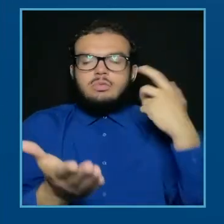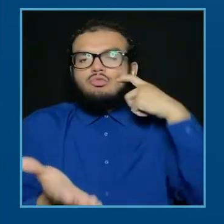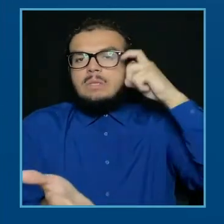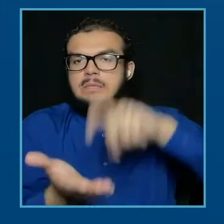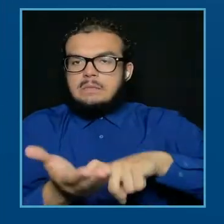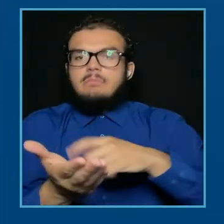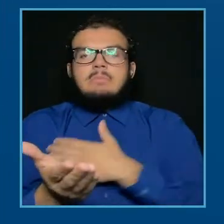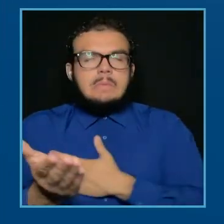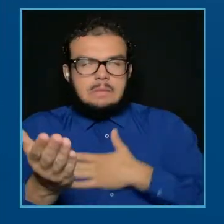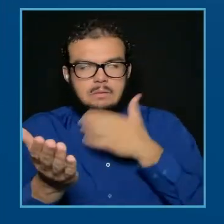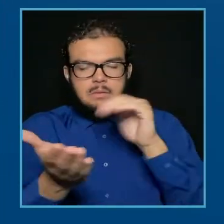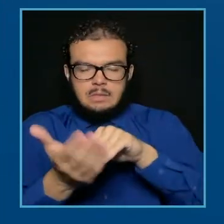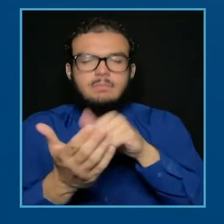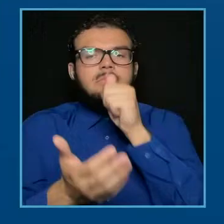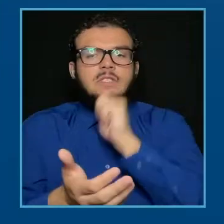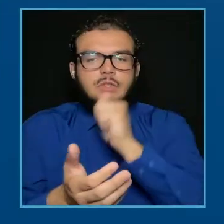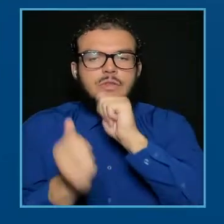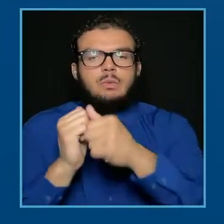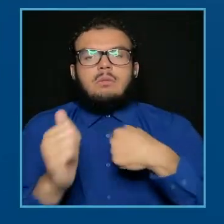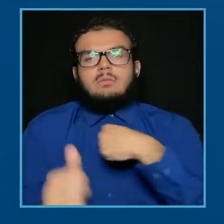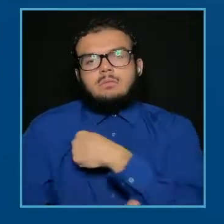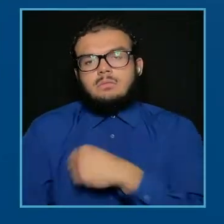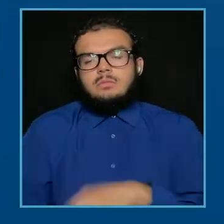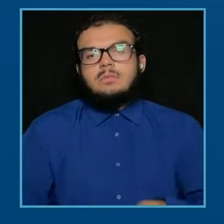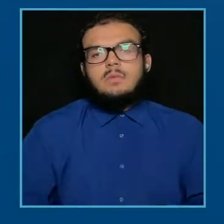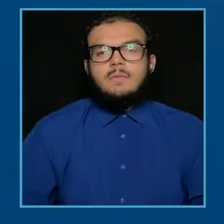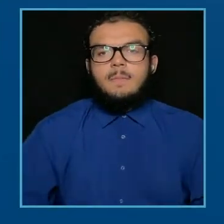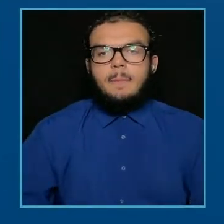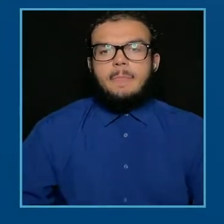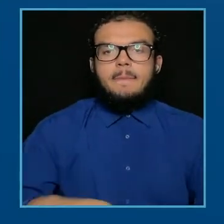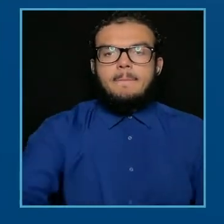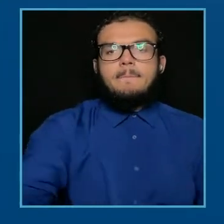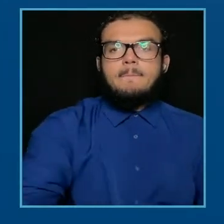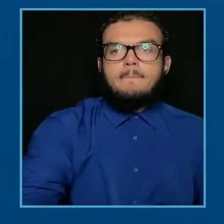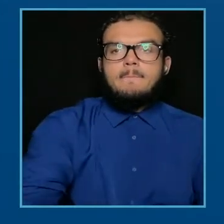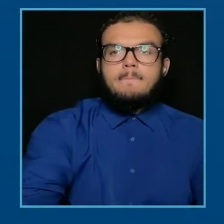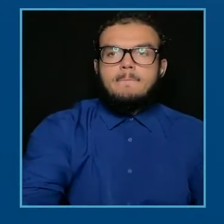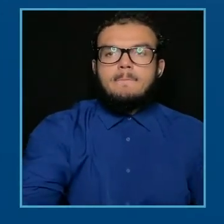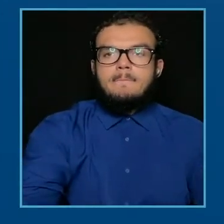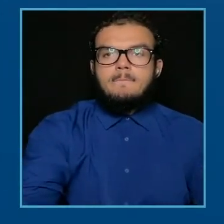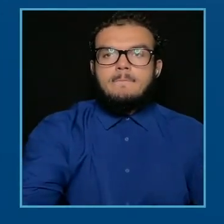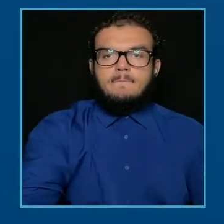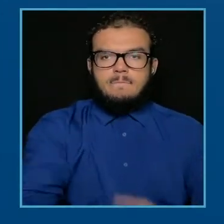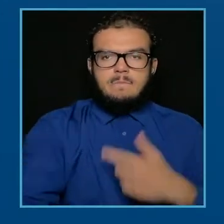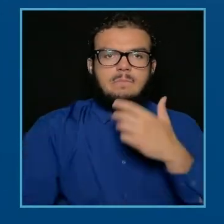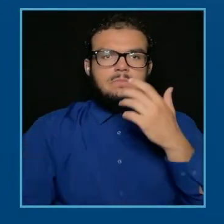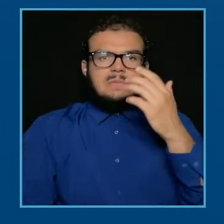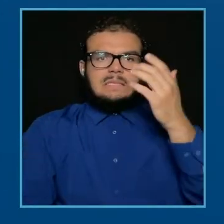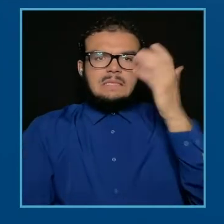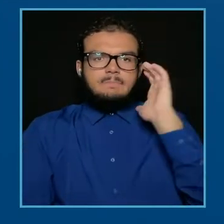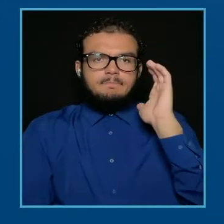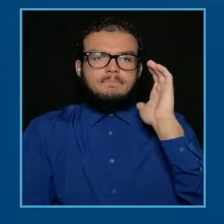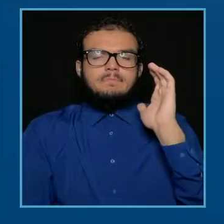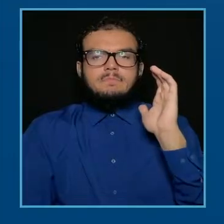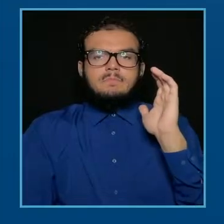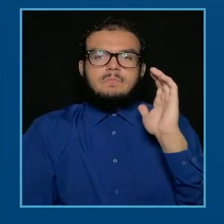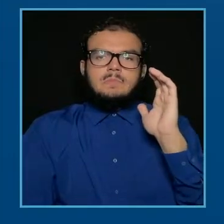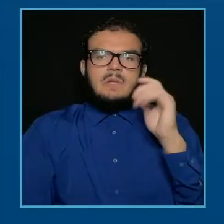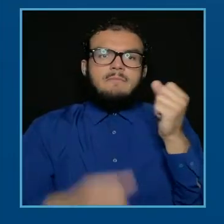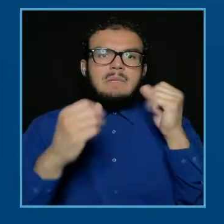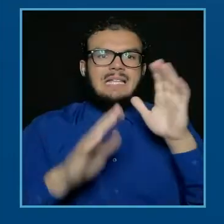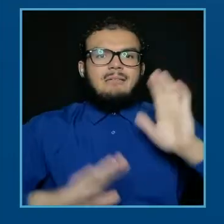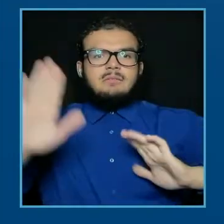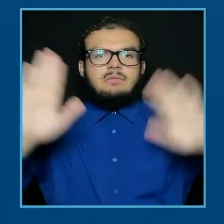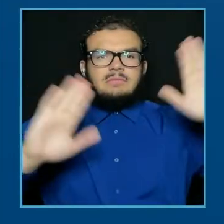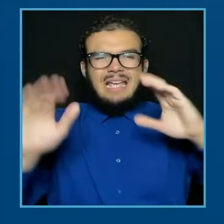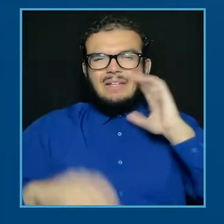be patient with us. So I'm being told that we do have several hands up. I know Michael Kapp,